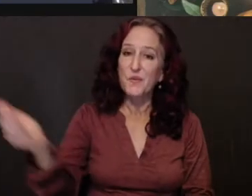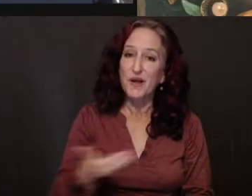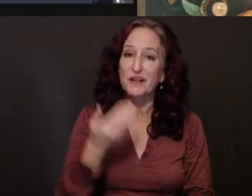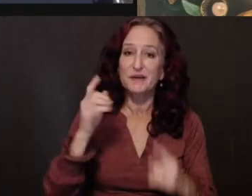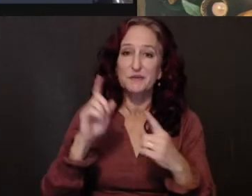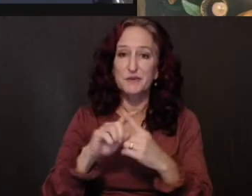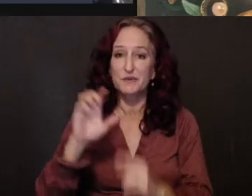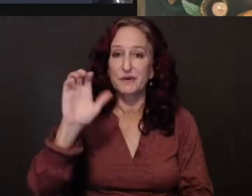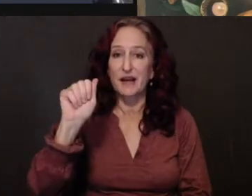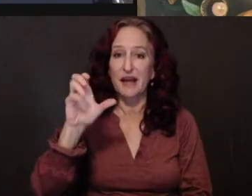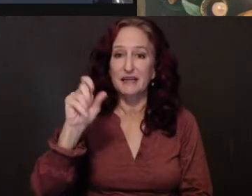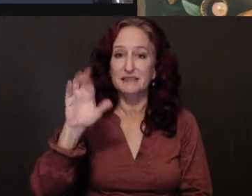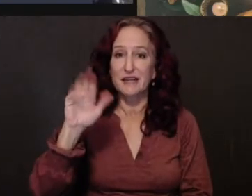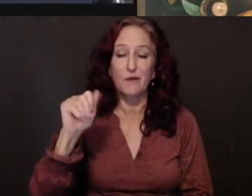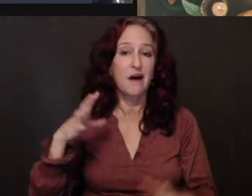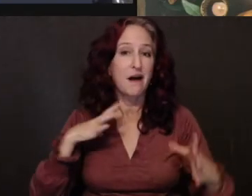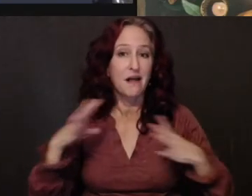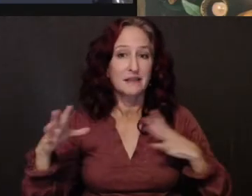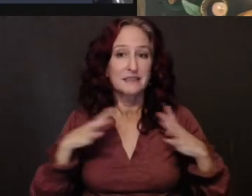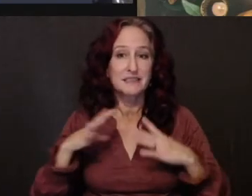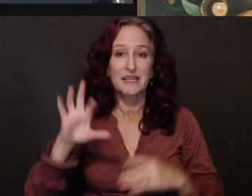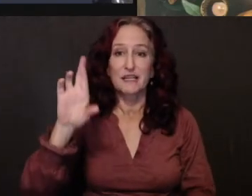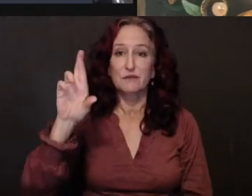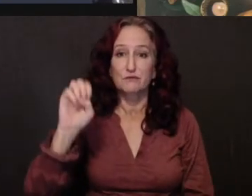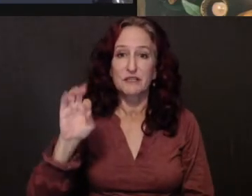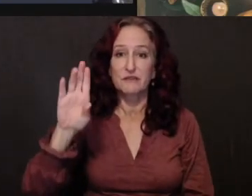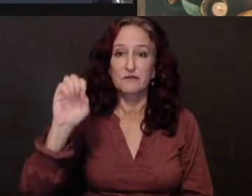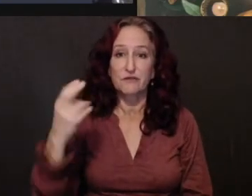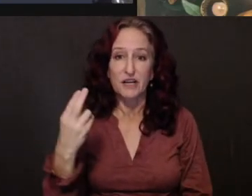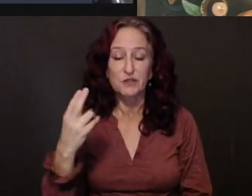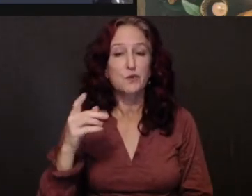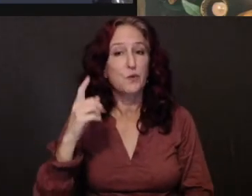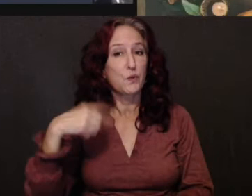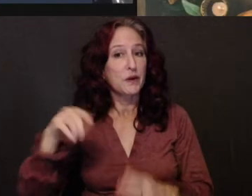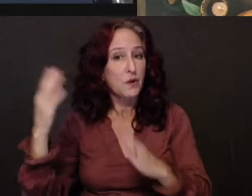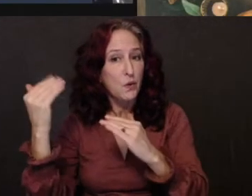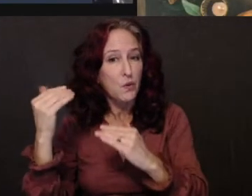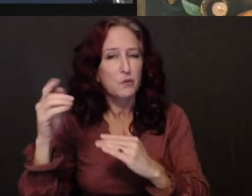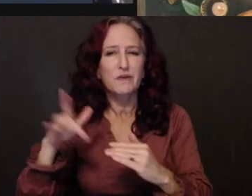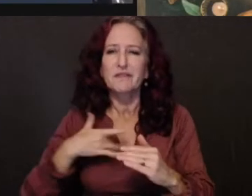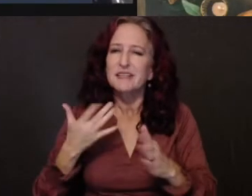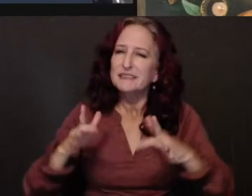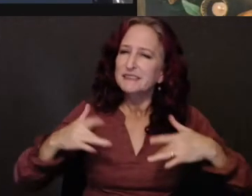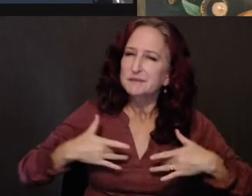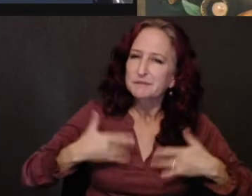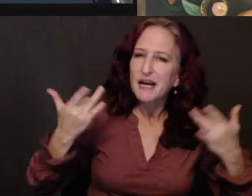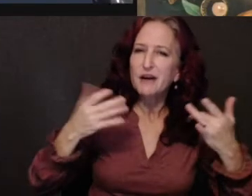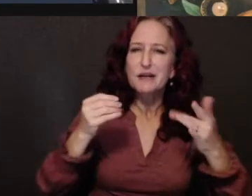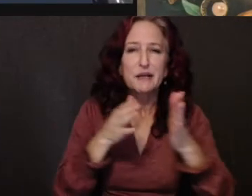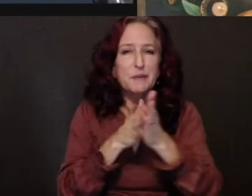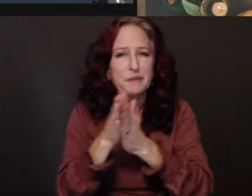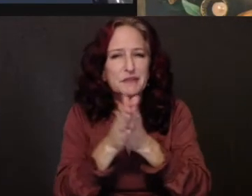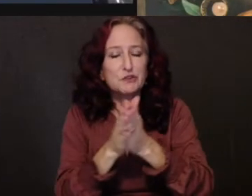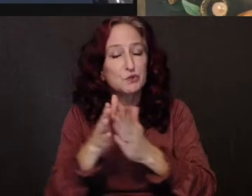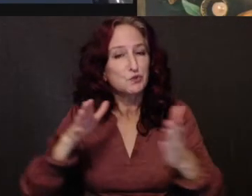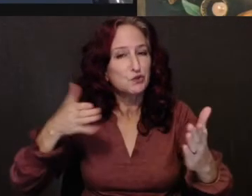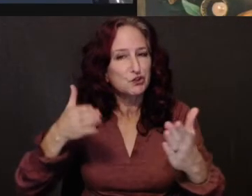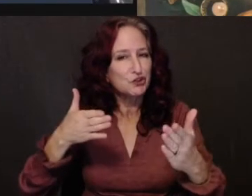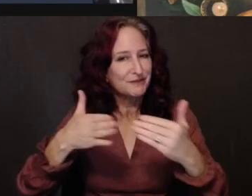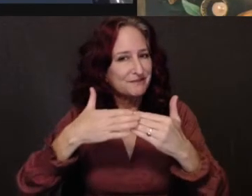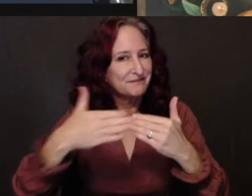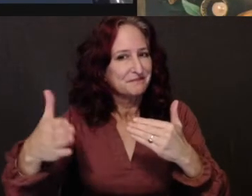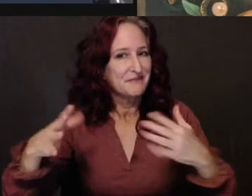Welcome to this food-filled event that we at Acterra like to call a holiday refresh. It is our goal this evening that you leave feeling inspired